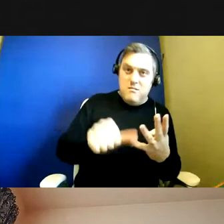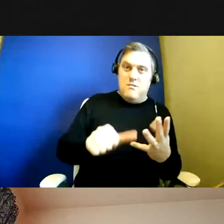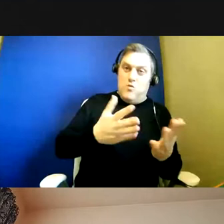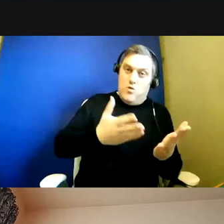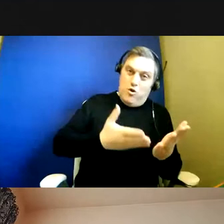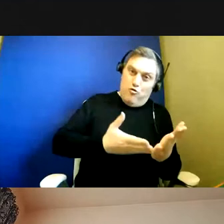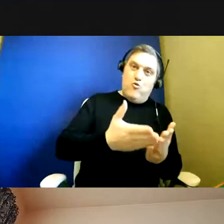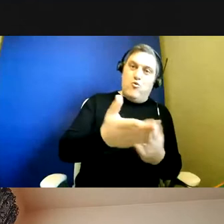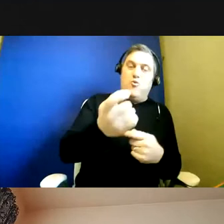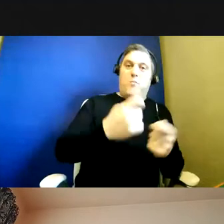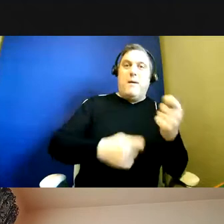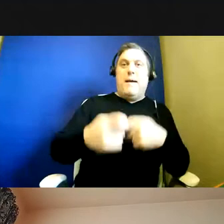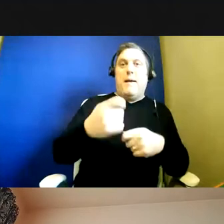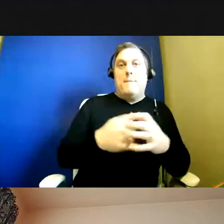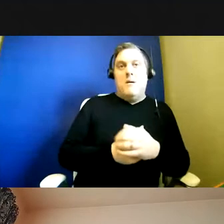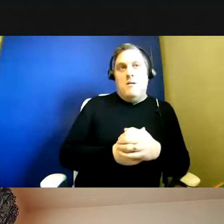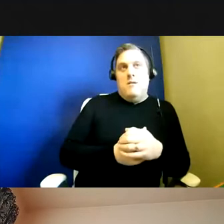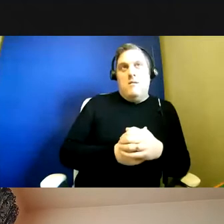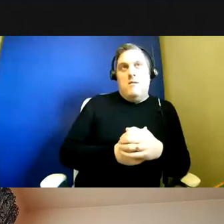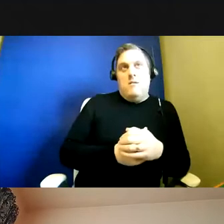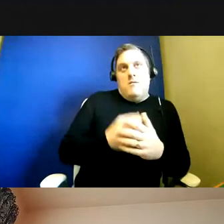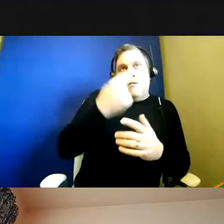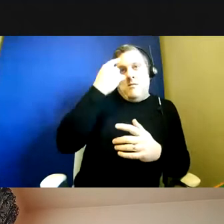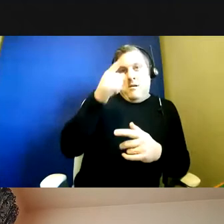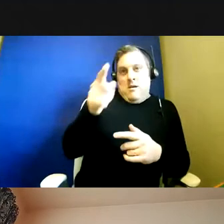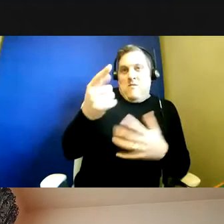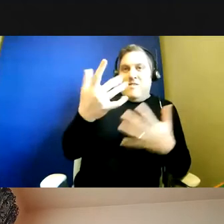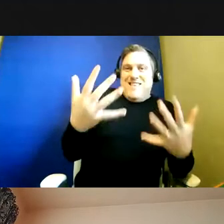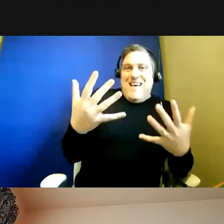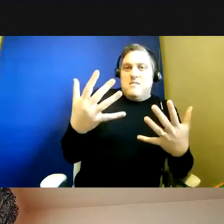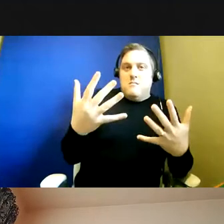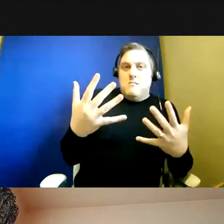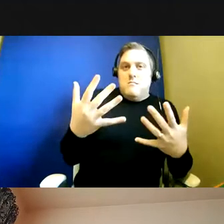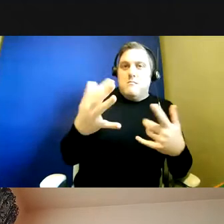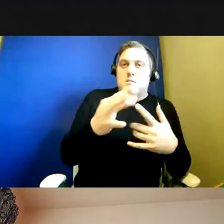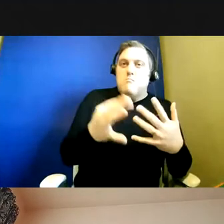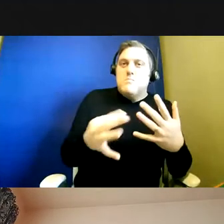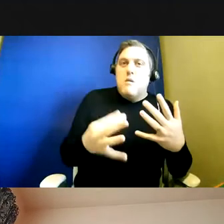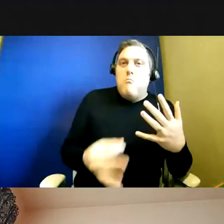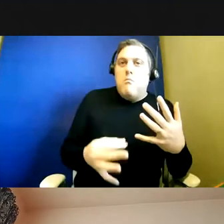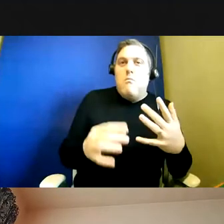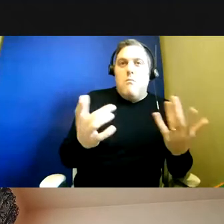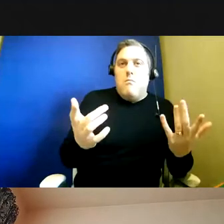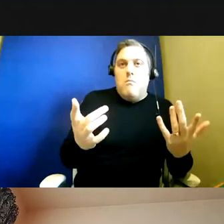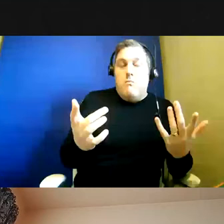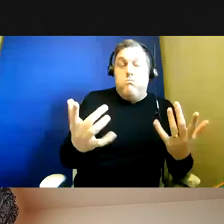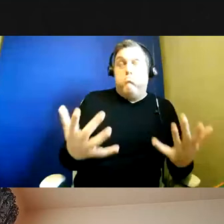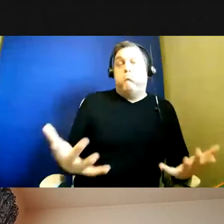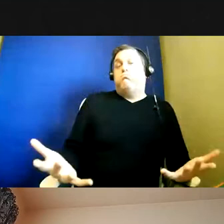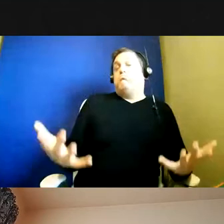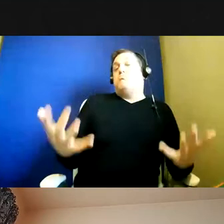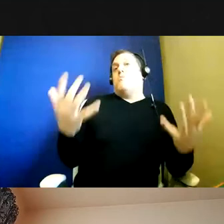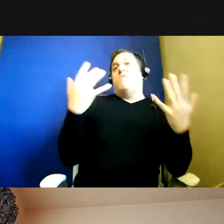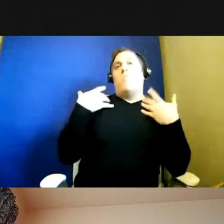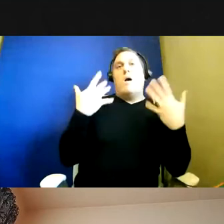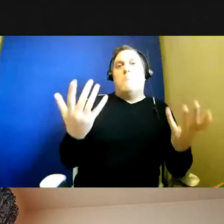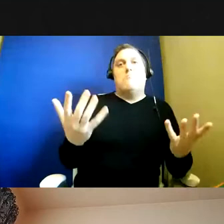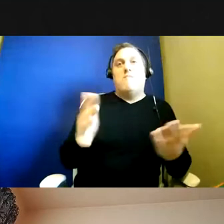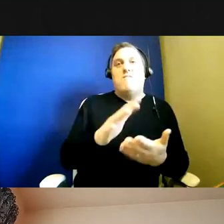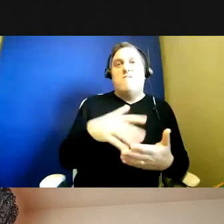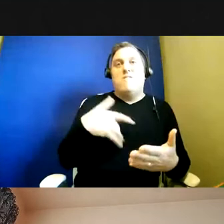we can get a step-by-step thing, because if you think about somebody with 10 or 11 or 12 symptoms, you can just feel overwhelmed by that and not really